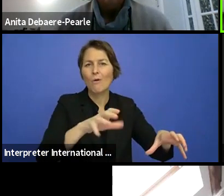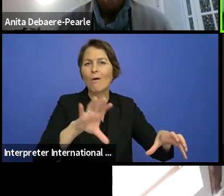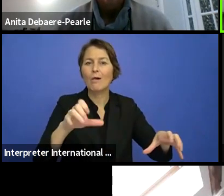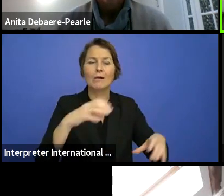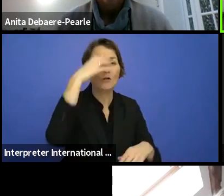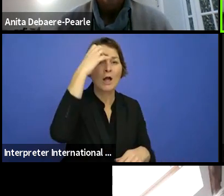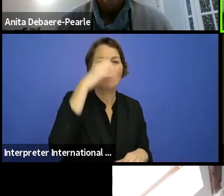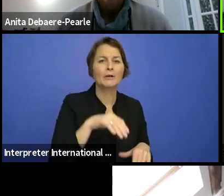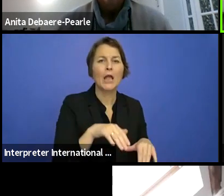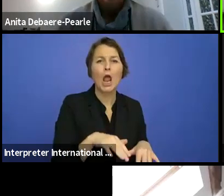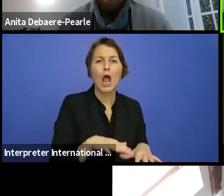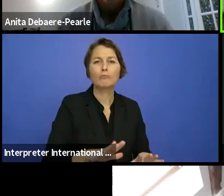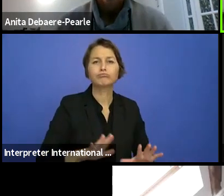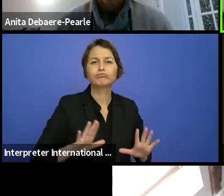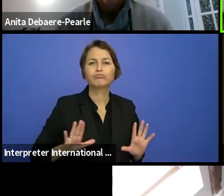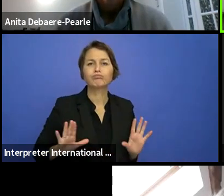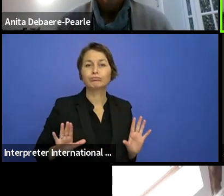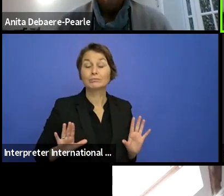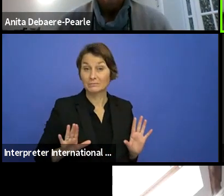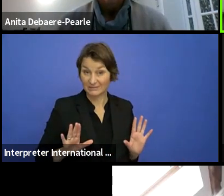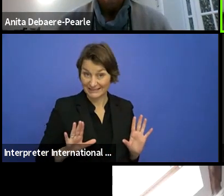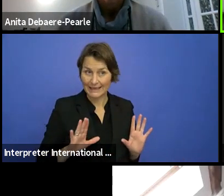governments in this respect?